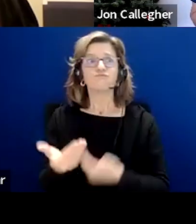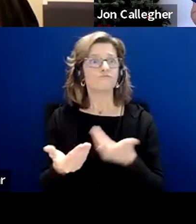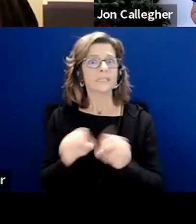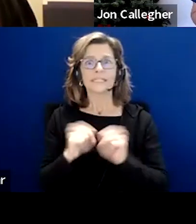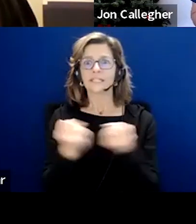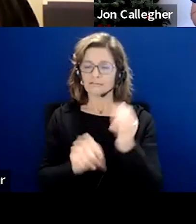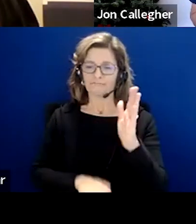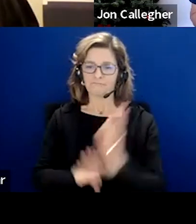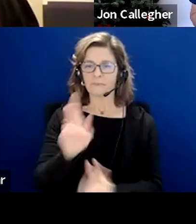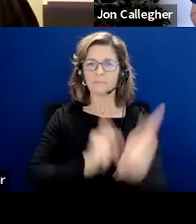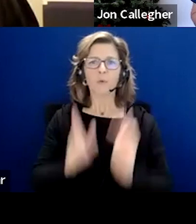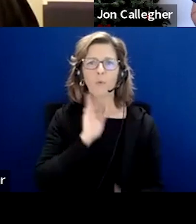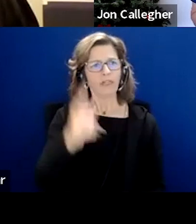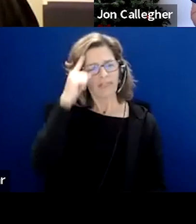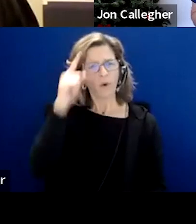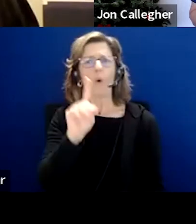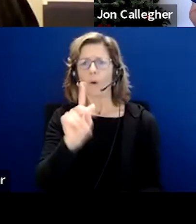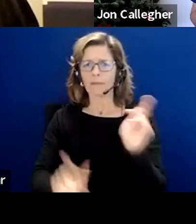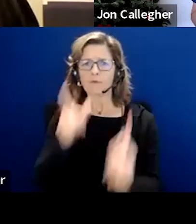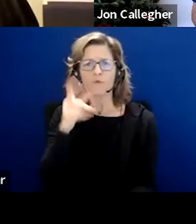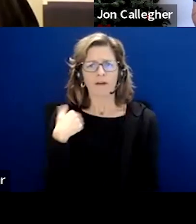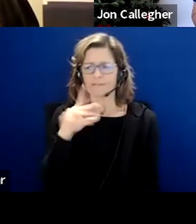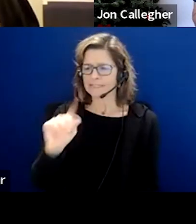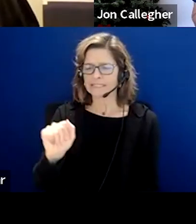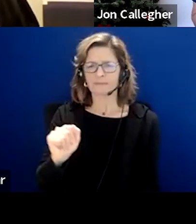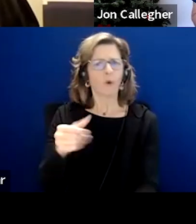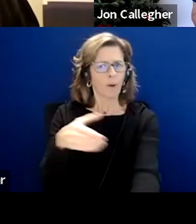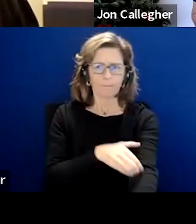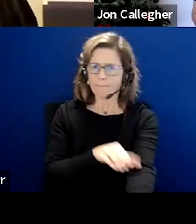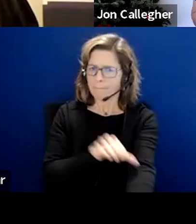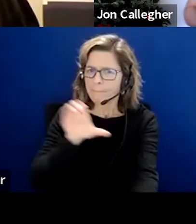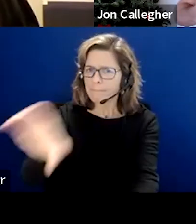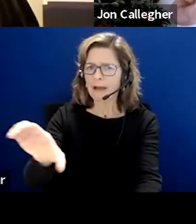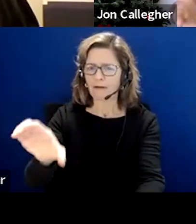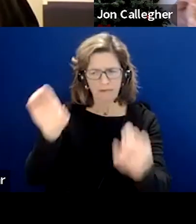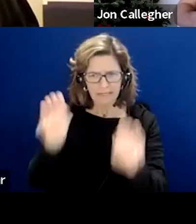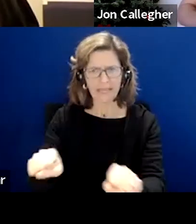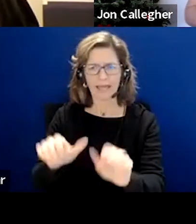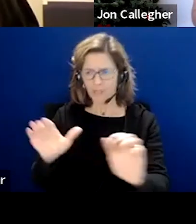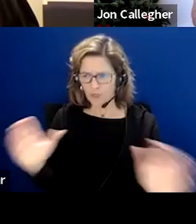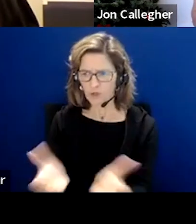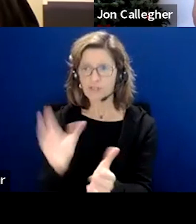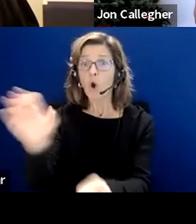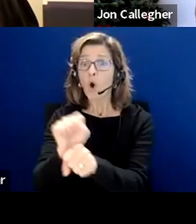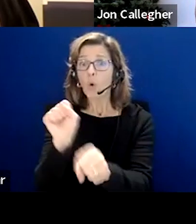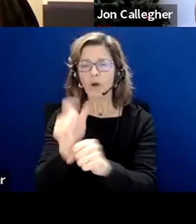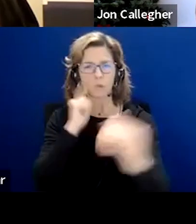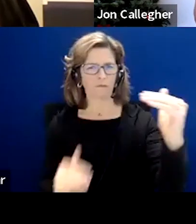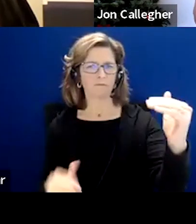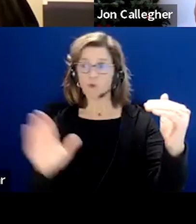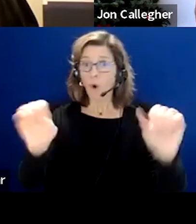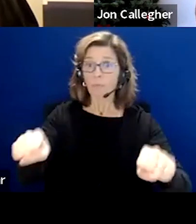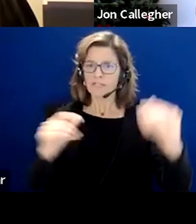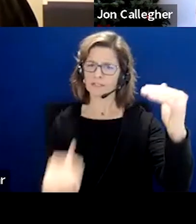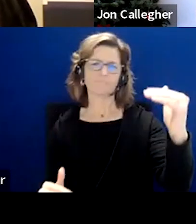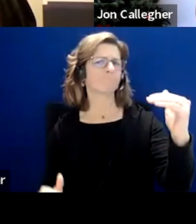disabilities are in fact empowered, are in fact more encouraged to reach their full potential at work. But the data reveal that that might be